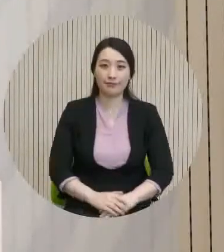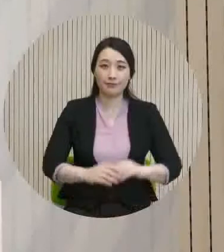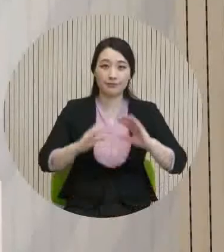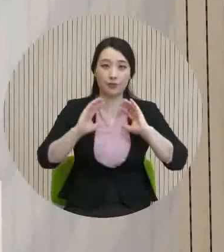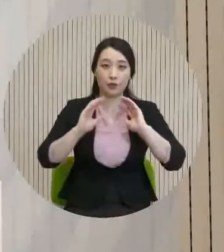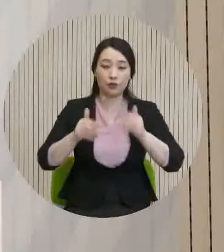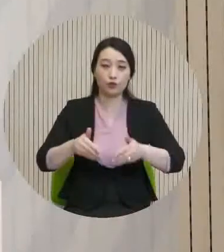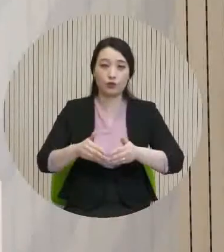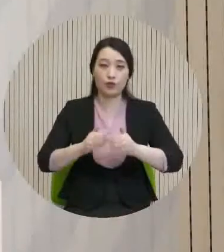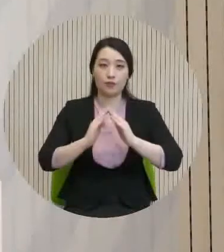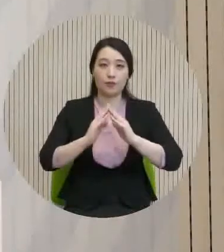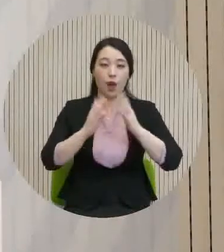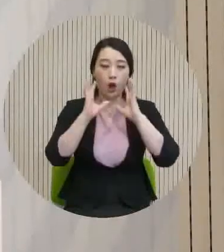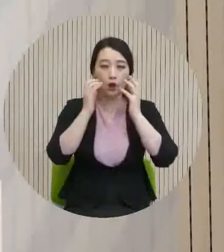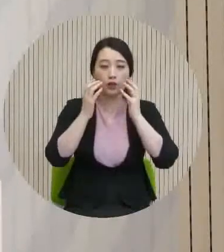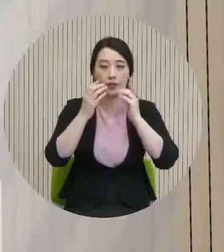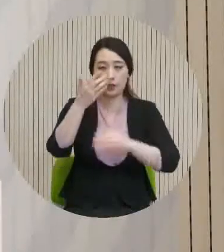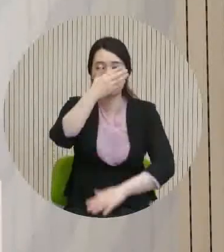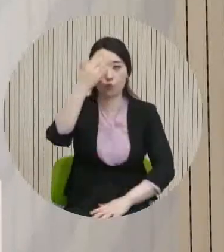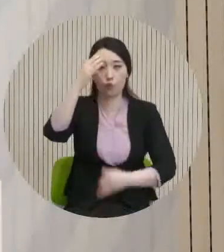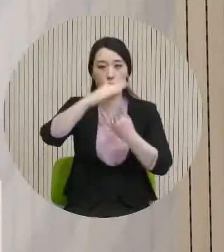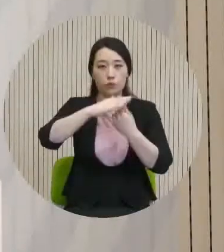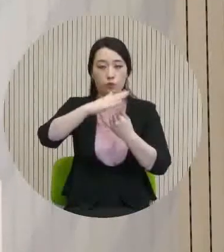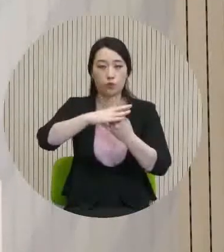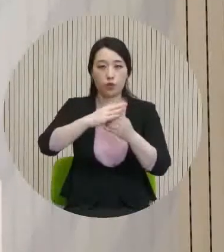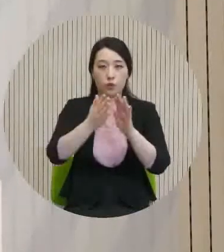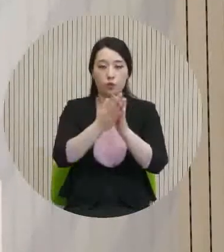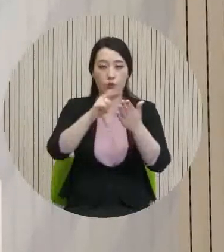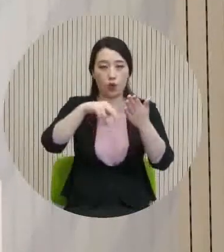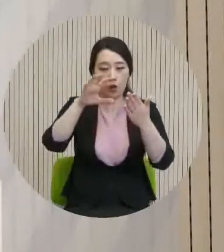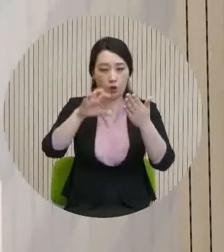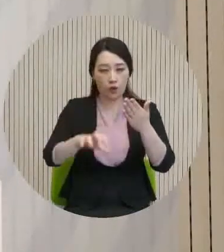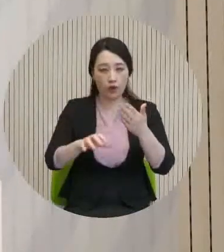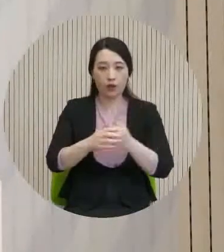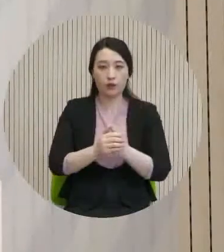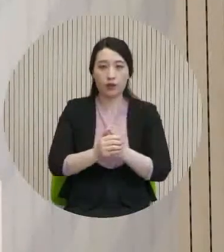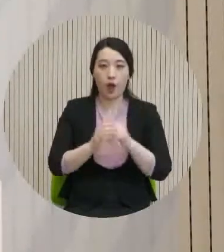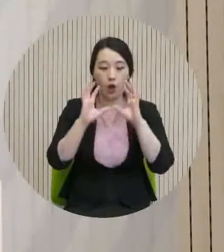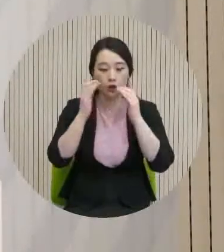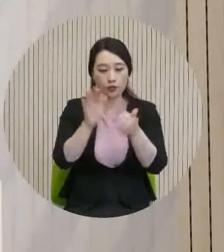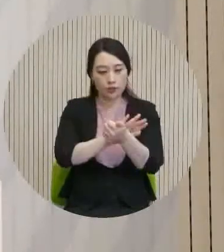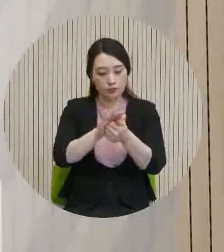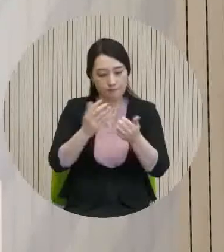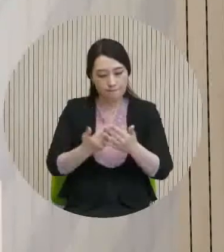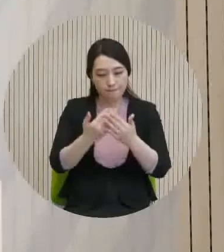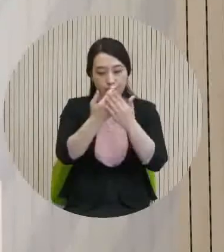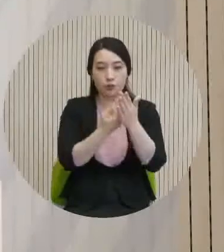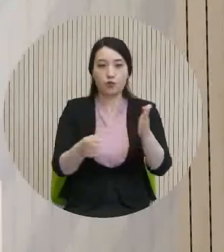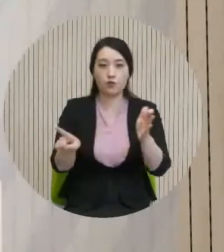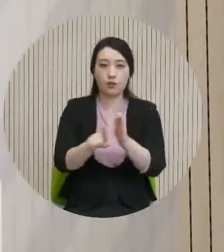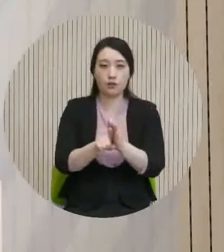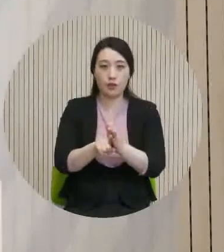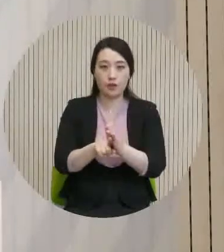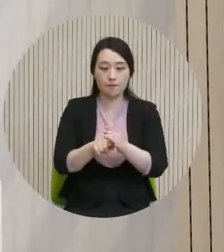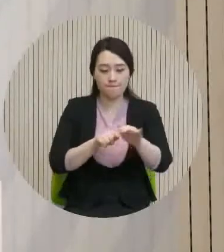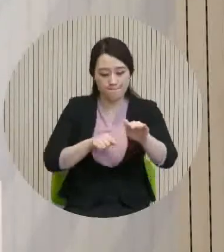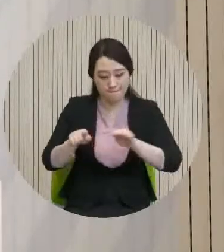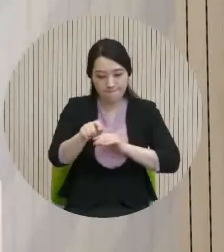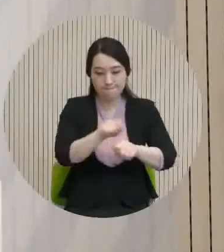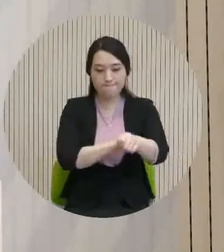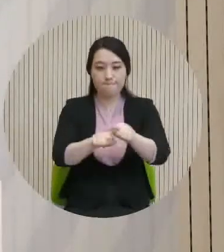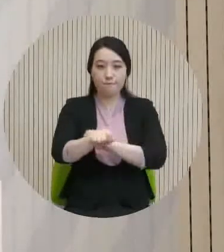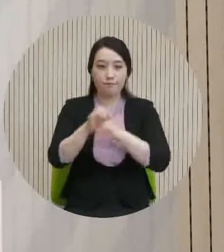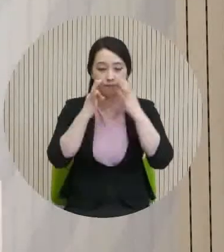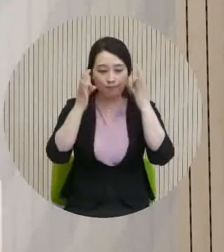The National Library for Children and Young Adults will take the leading role in developing library services for children